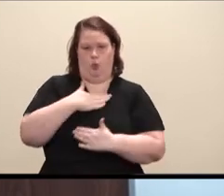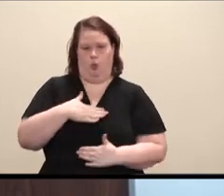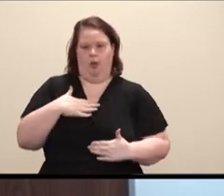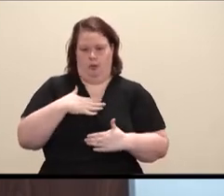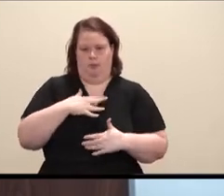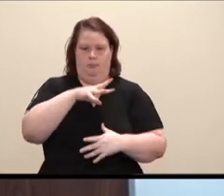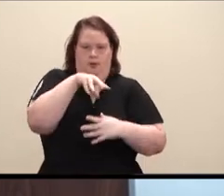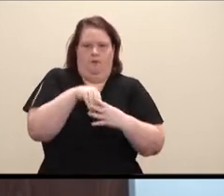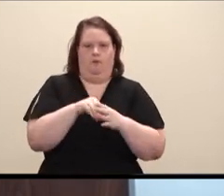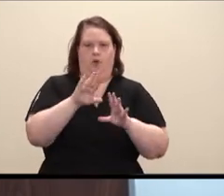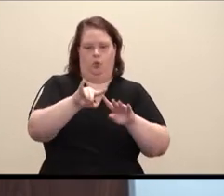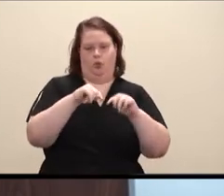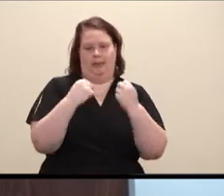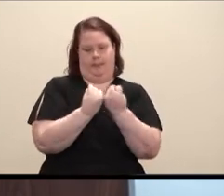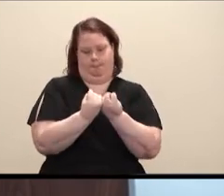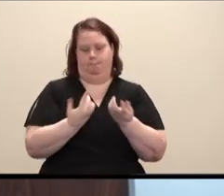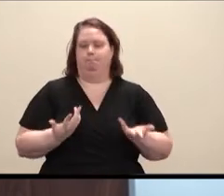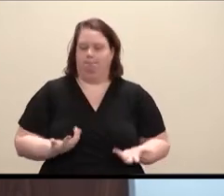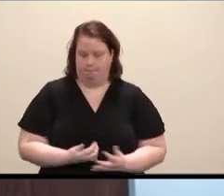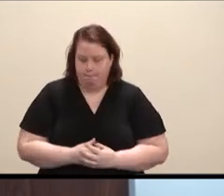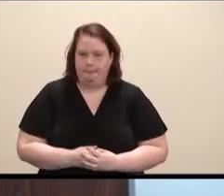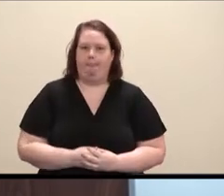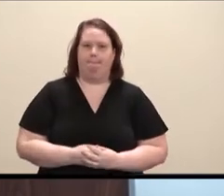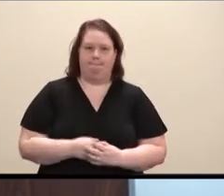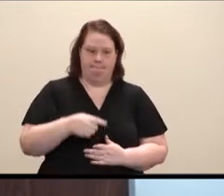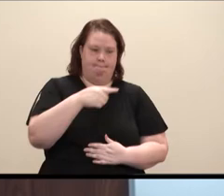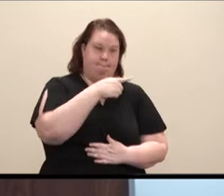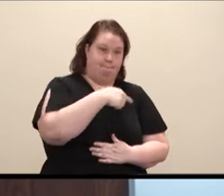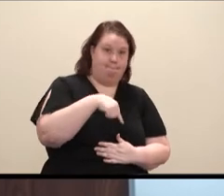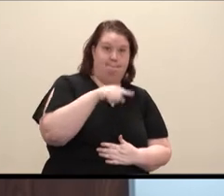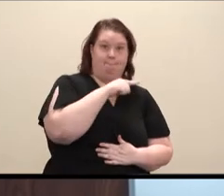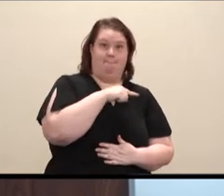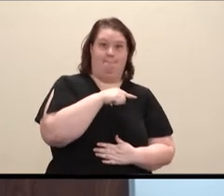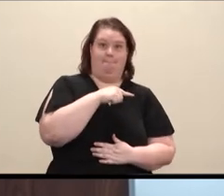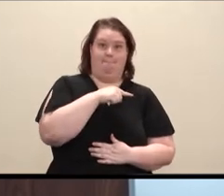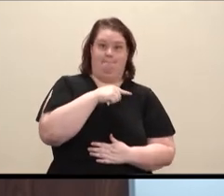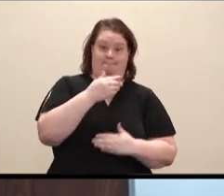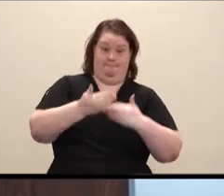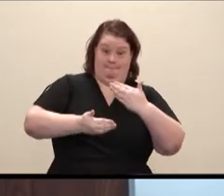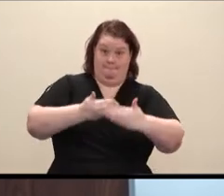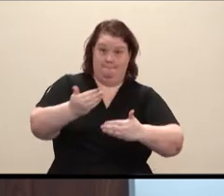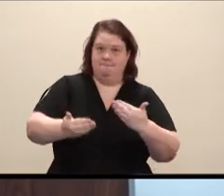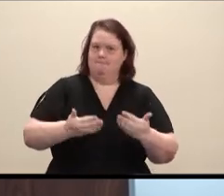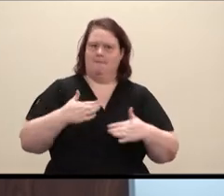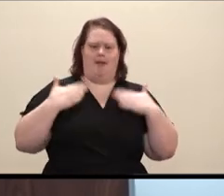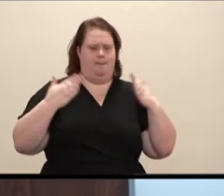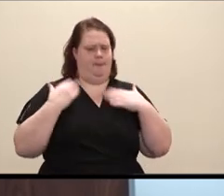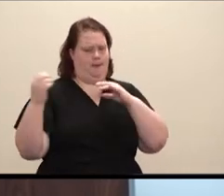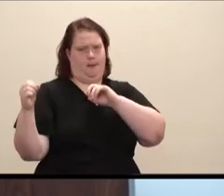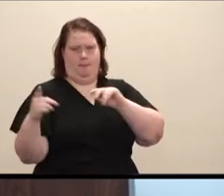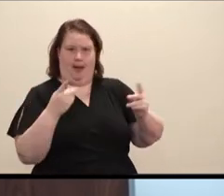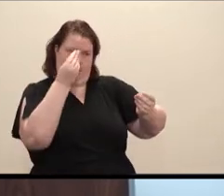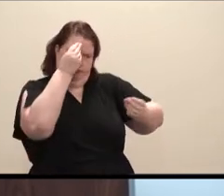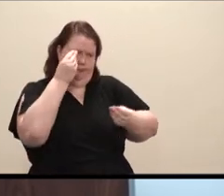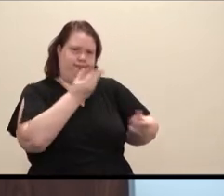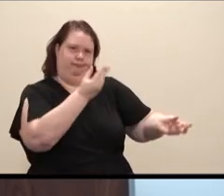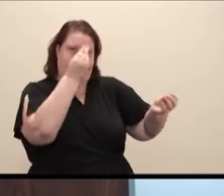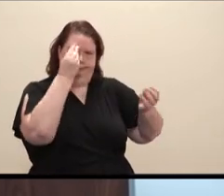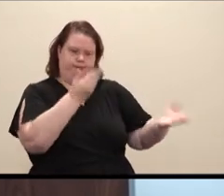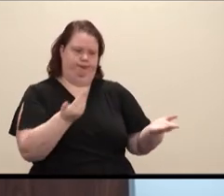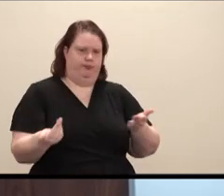extension of your team. And as you walk through this, happy to come back and update anything we need to update,